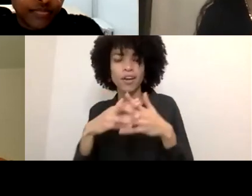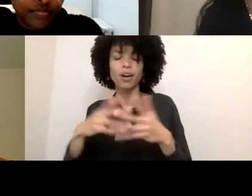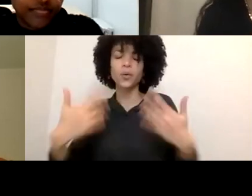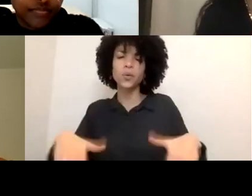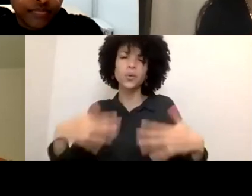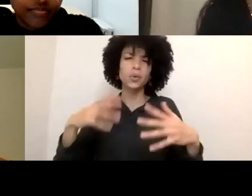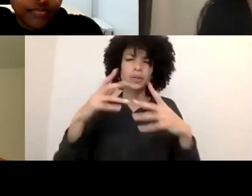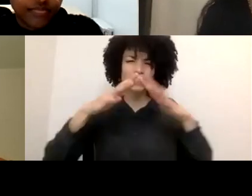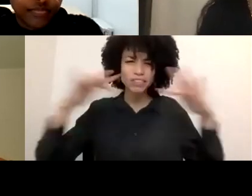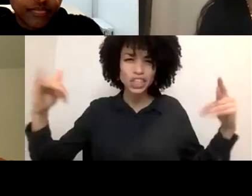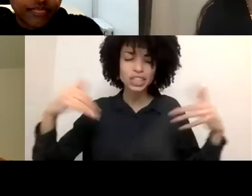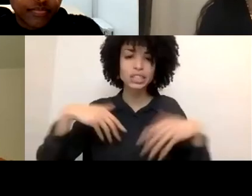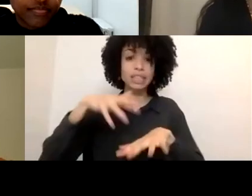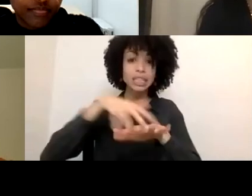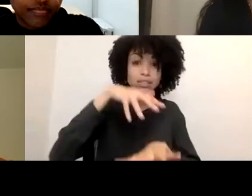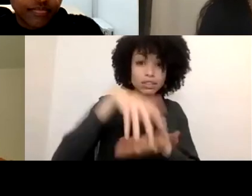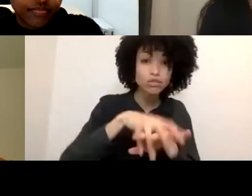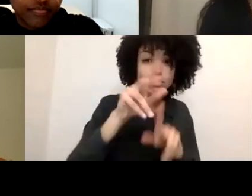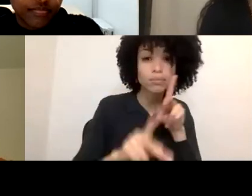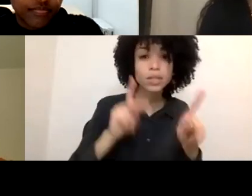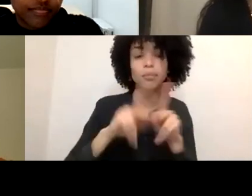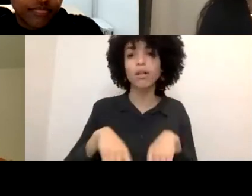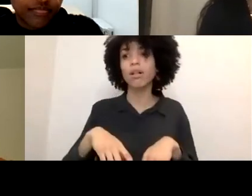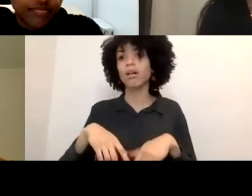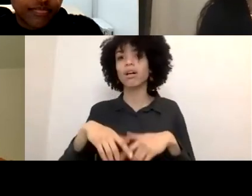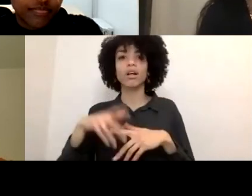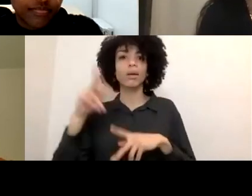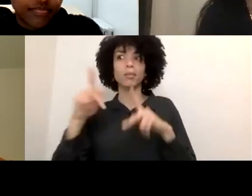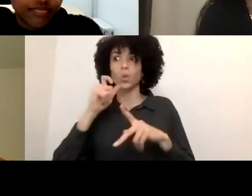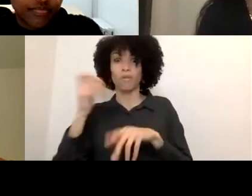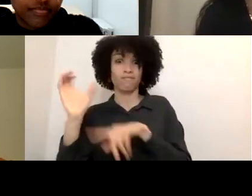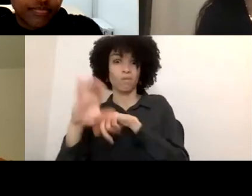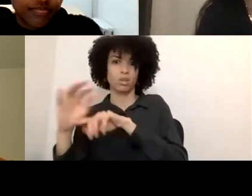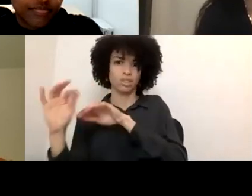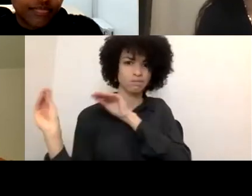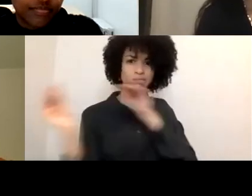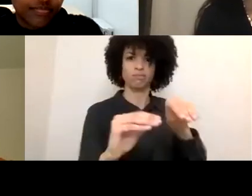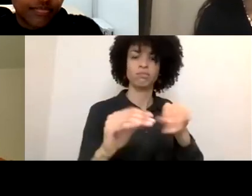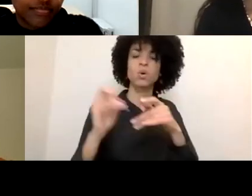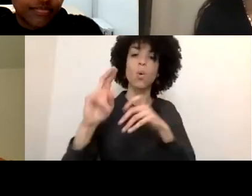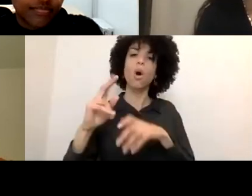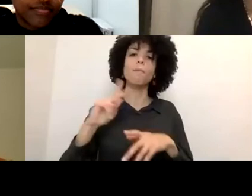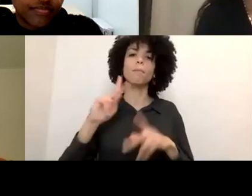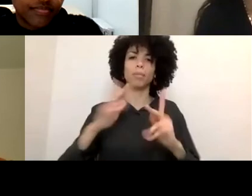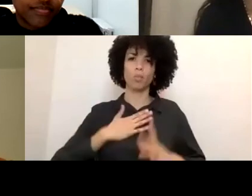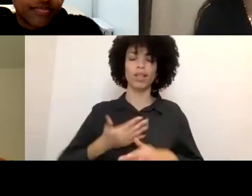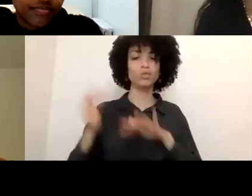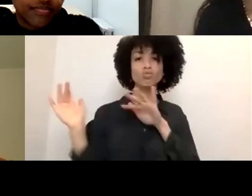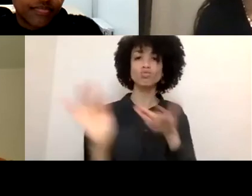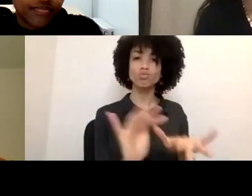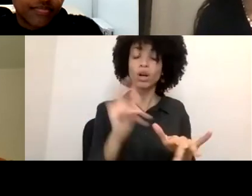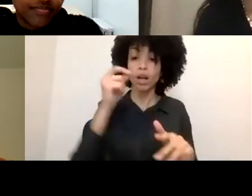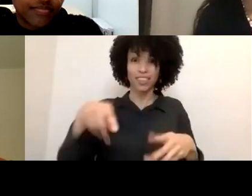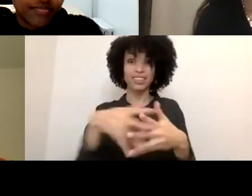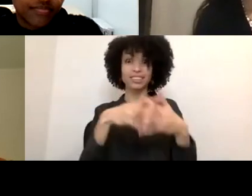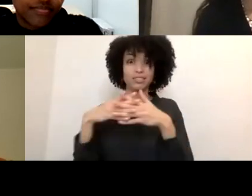population, people who came here either by their own will or were forced here. So yeah, a very diverse country, but unless we have